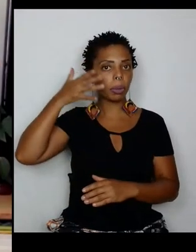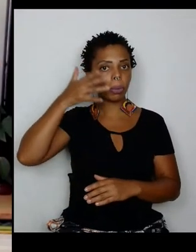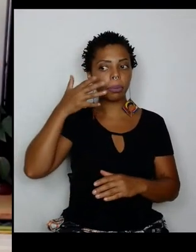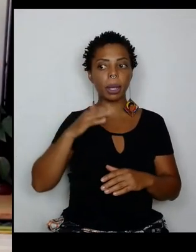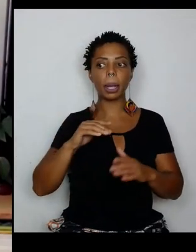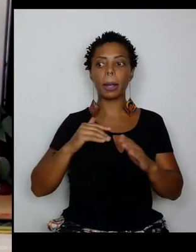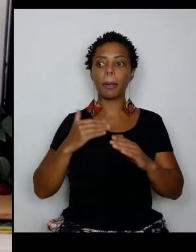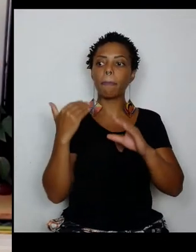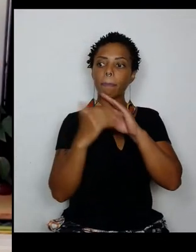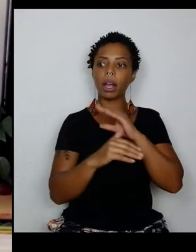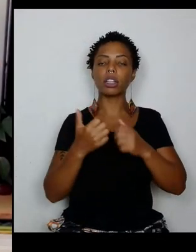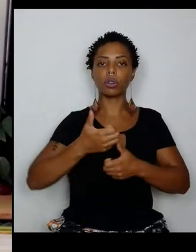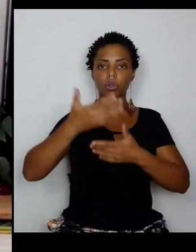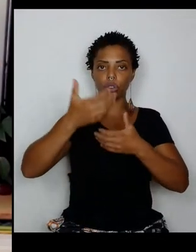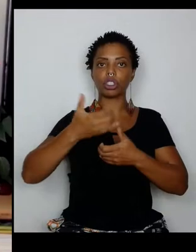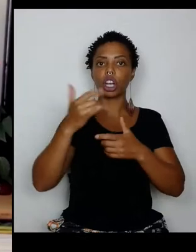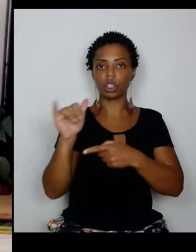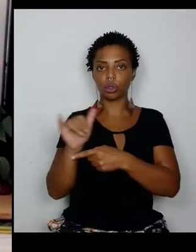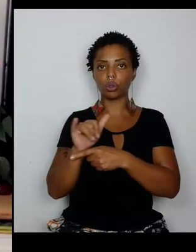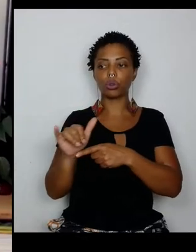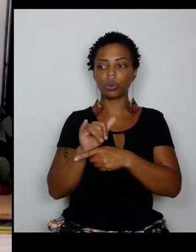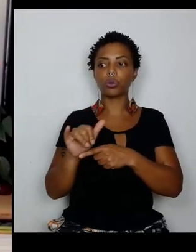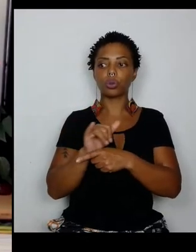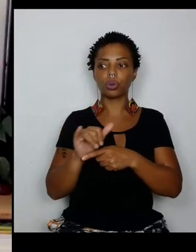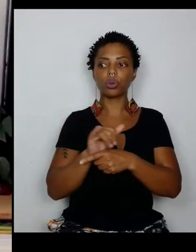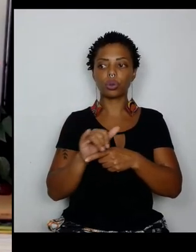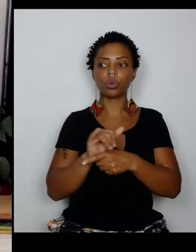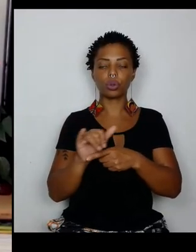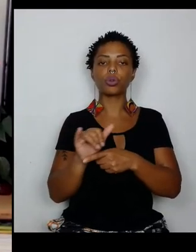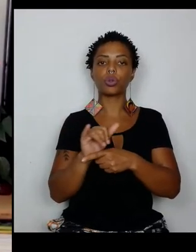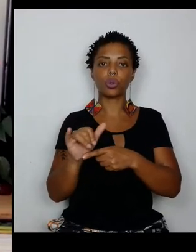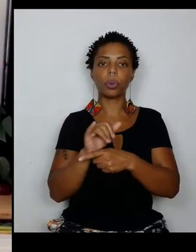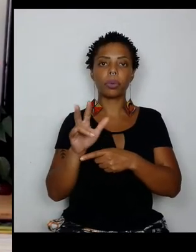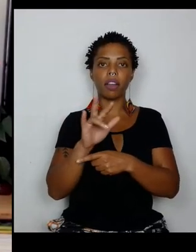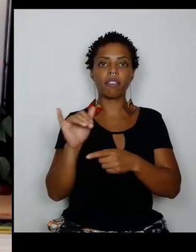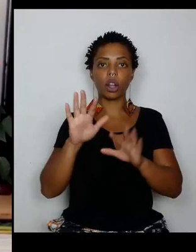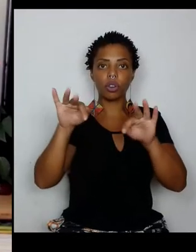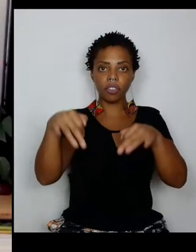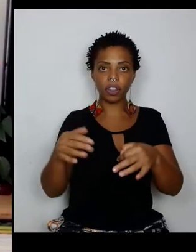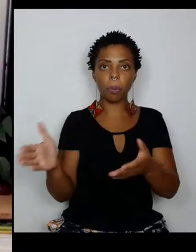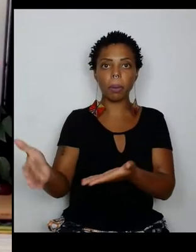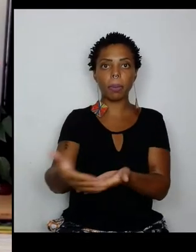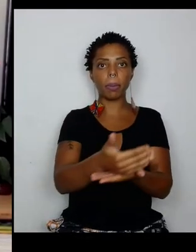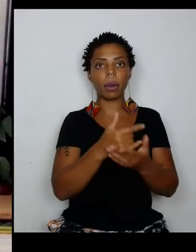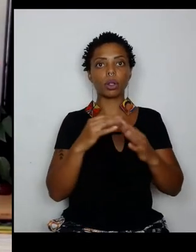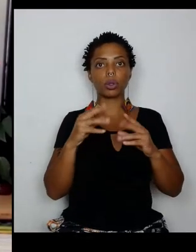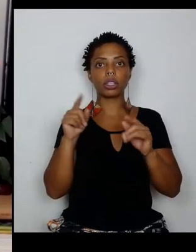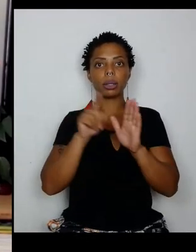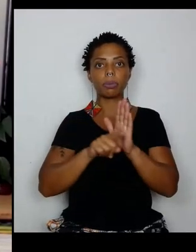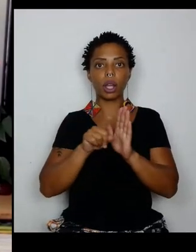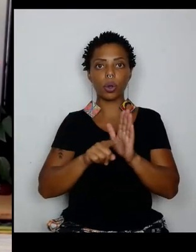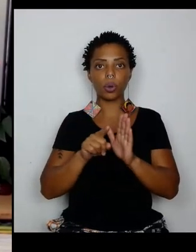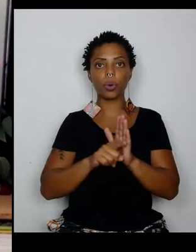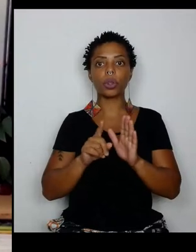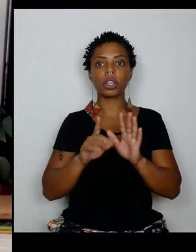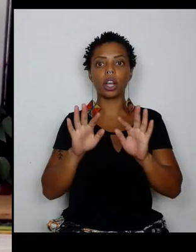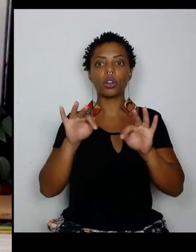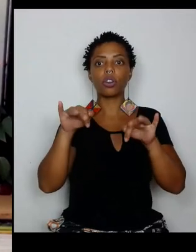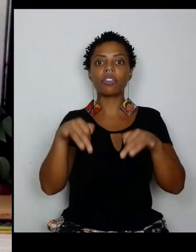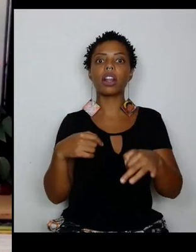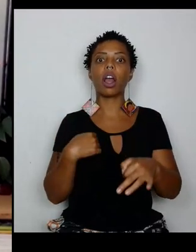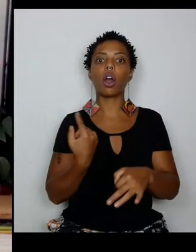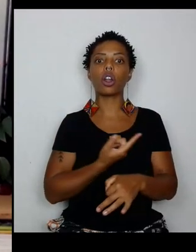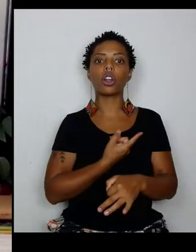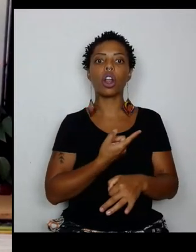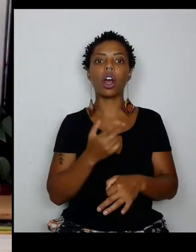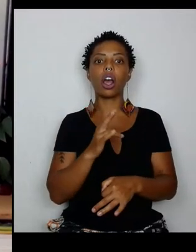you can post your comments and your questions using the youtube comment box our team will be collecting questions and at the end of the